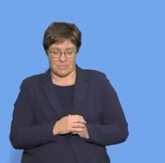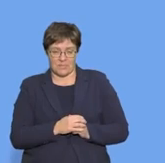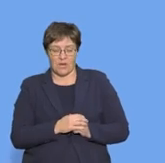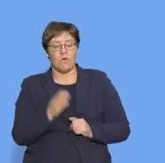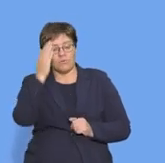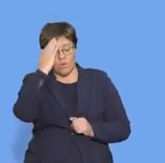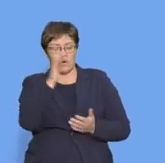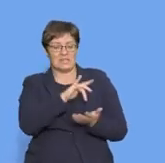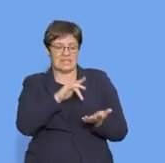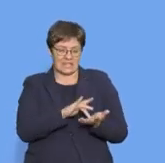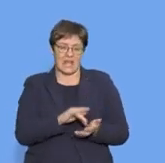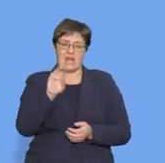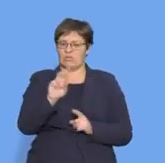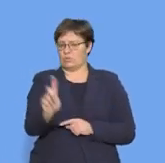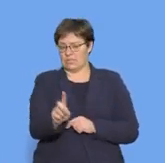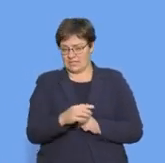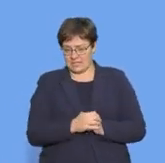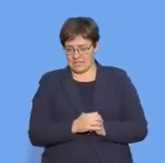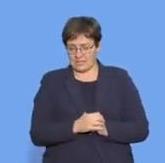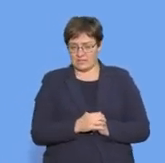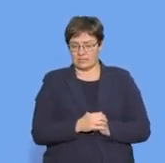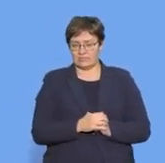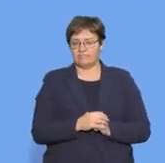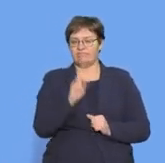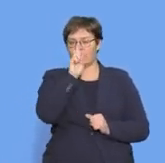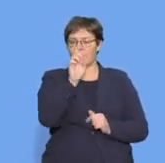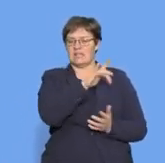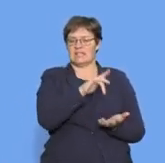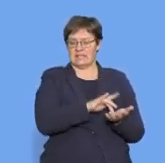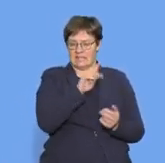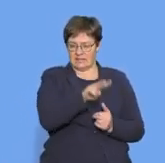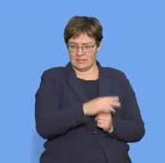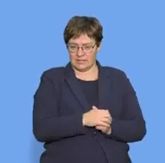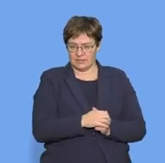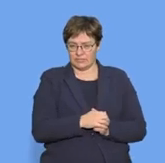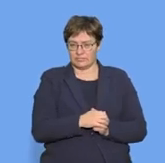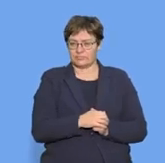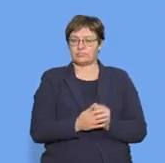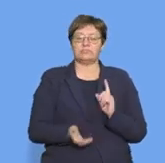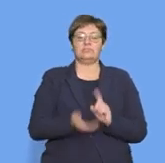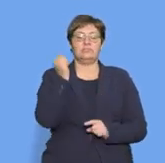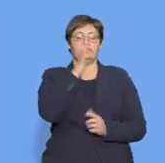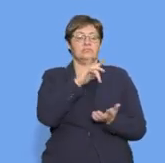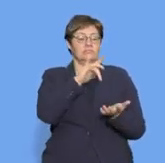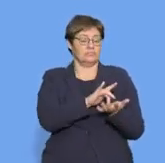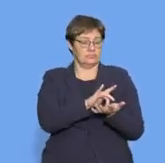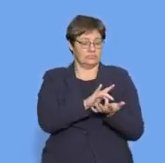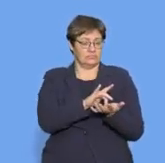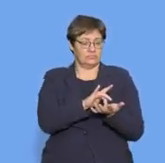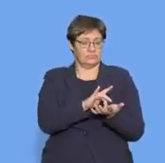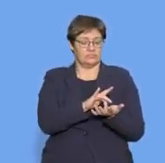you will know what the center and the radius is. So let's quickly look at the center first. So to find the